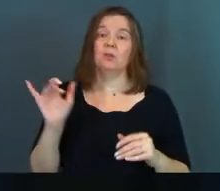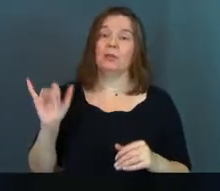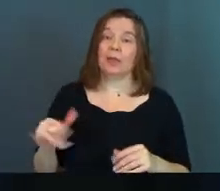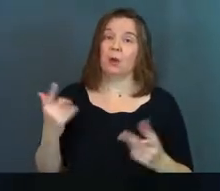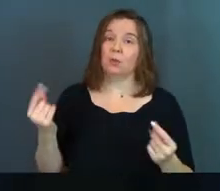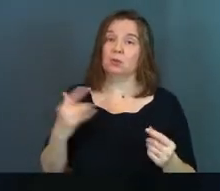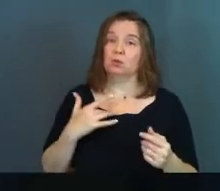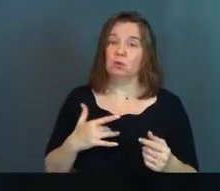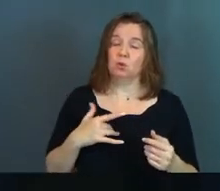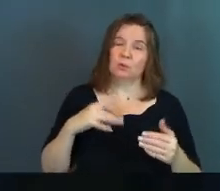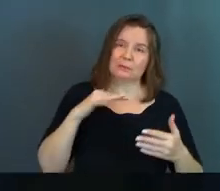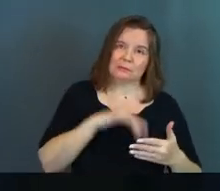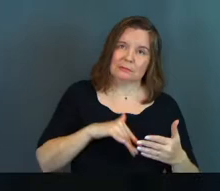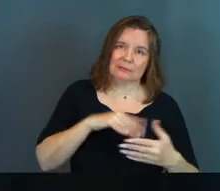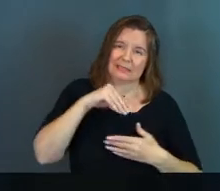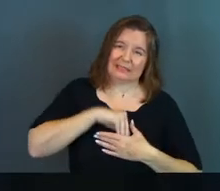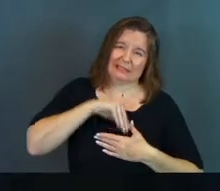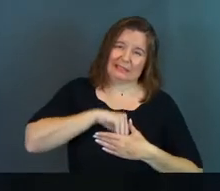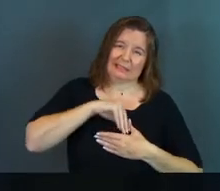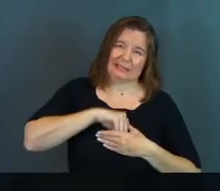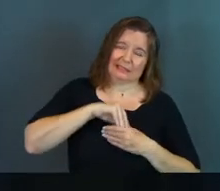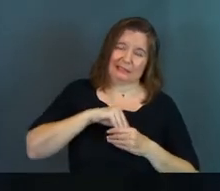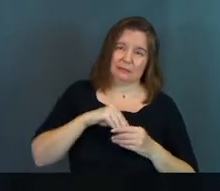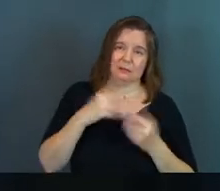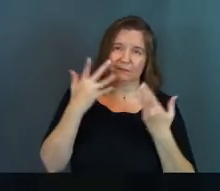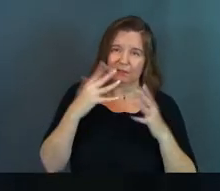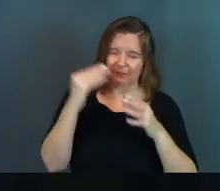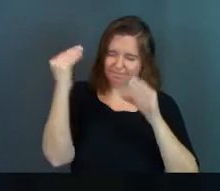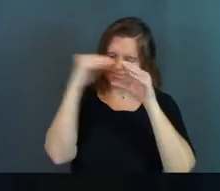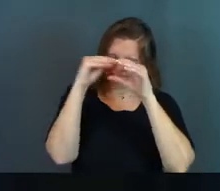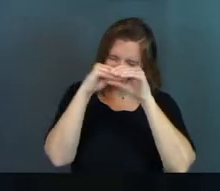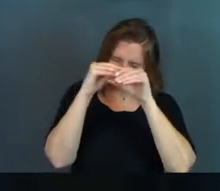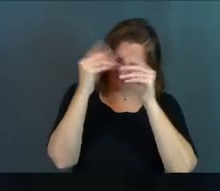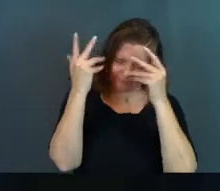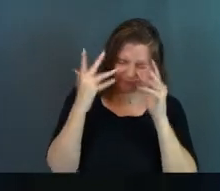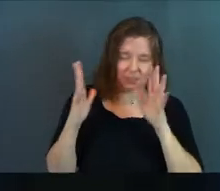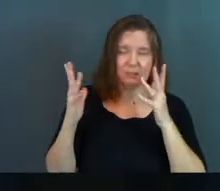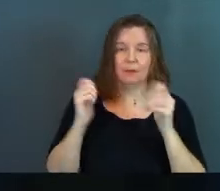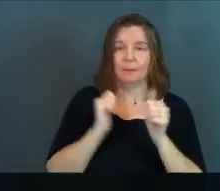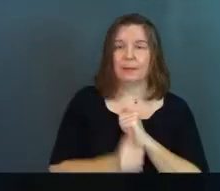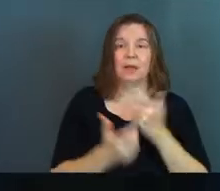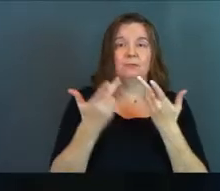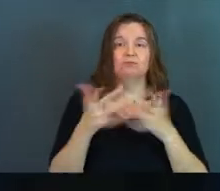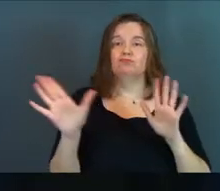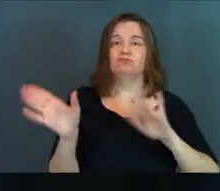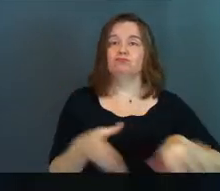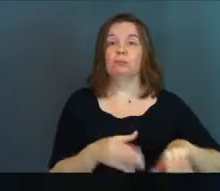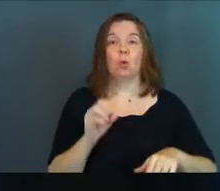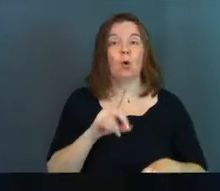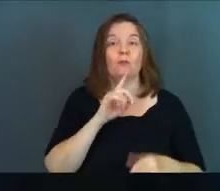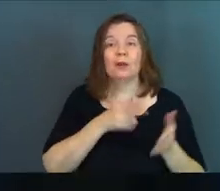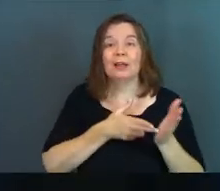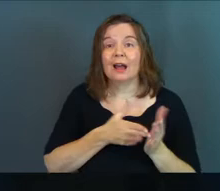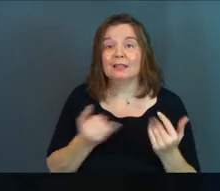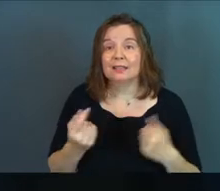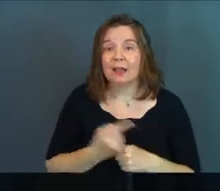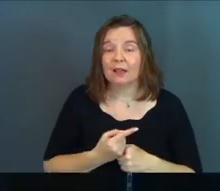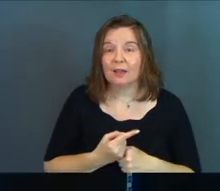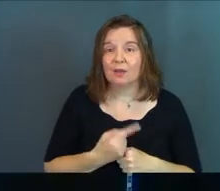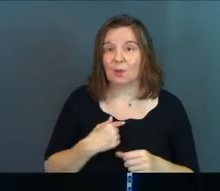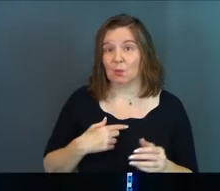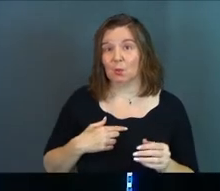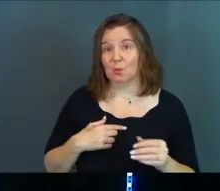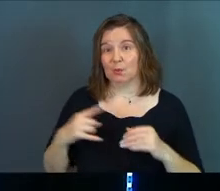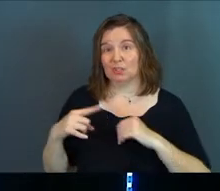like, that's what we do. We cram the knowledge just to get through it, just to pass, because that's what we've turned the goal into. Or if we're being real honest today,